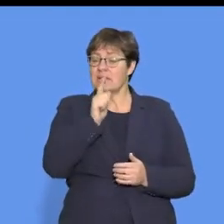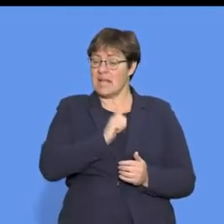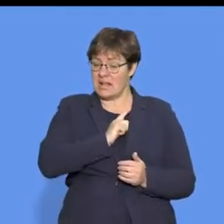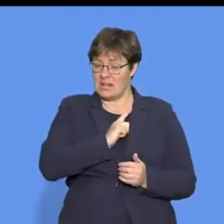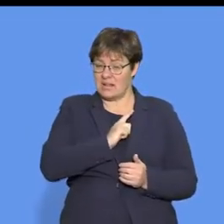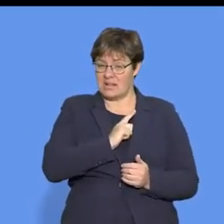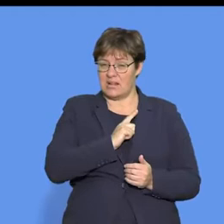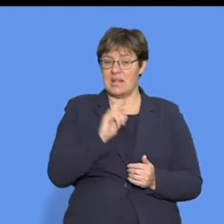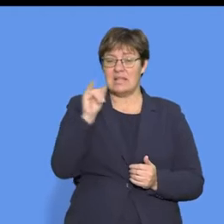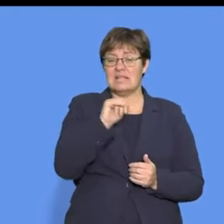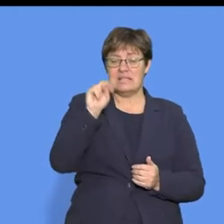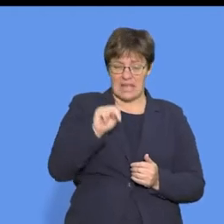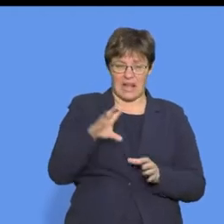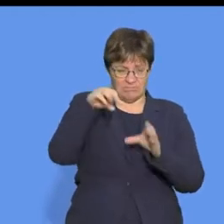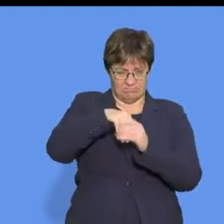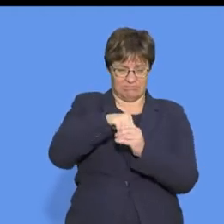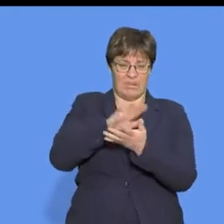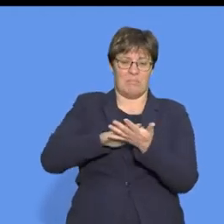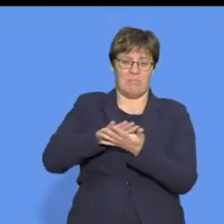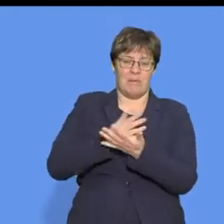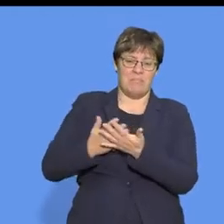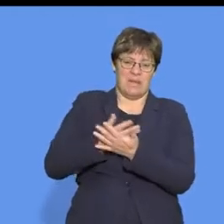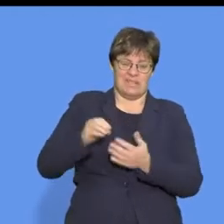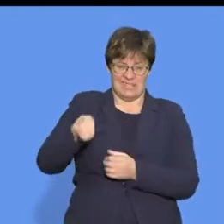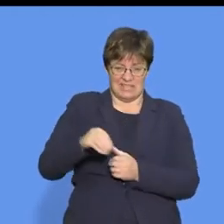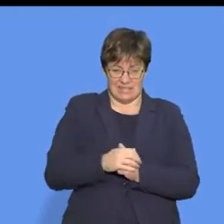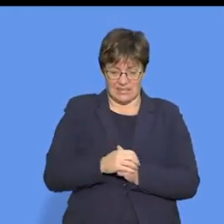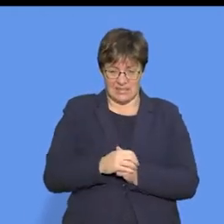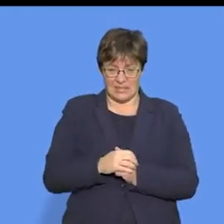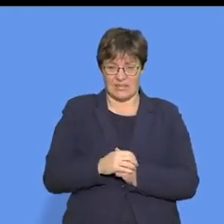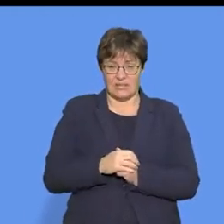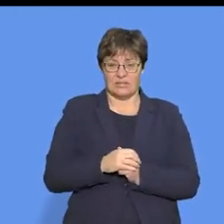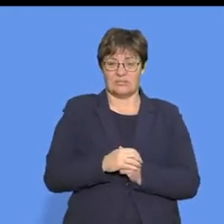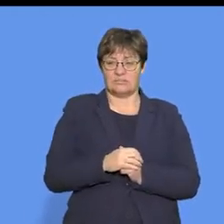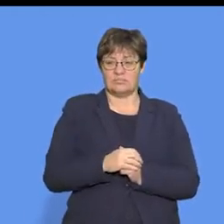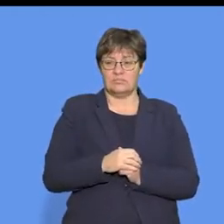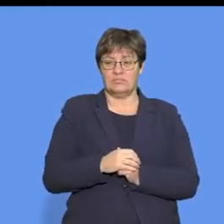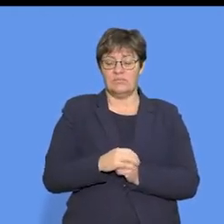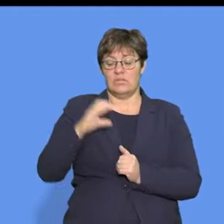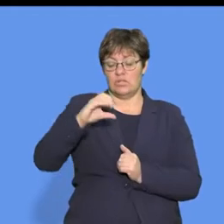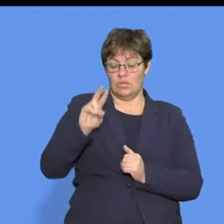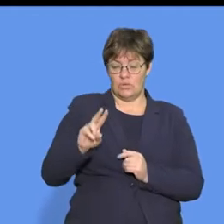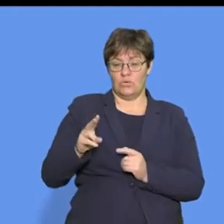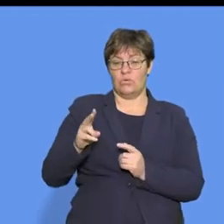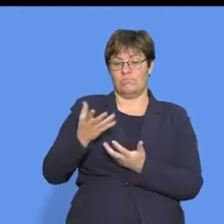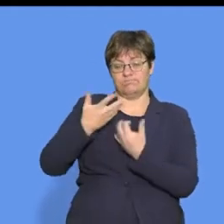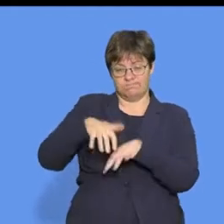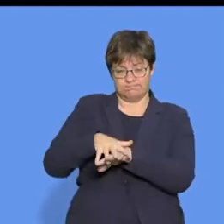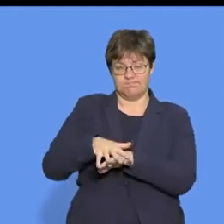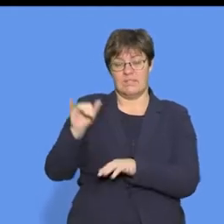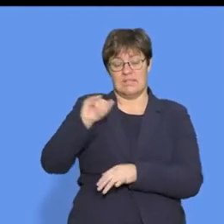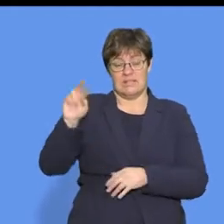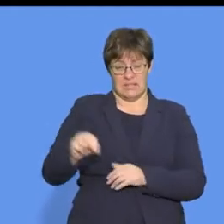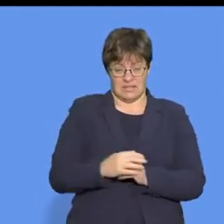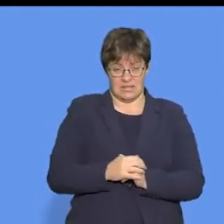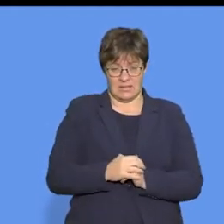and we're told that there are zinc impurities. So inside here there's copper mixed with zinc. We